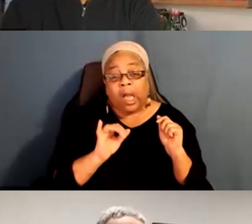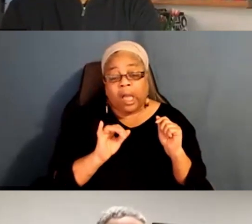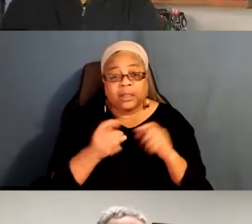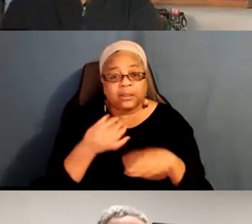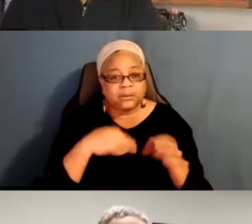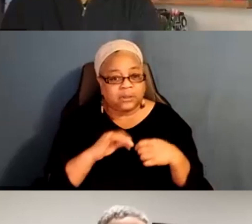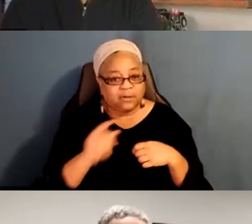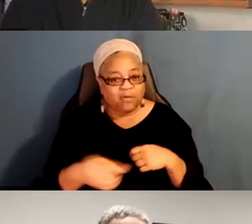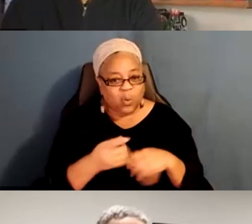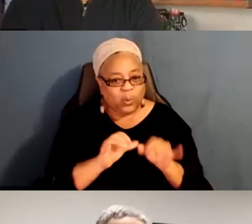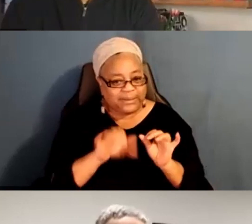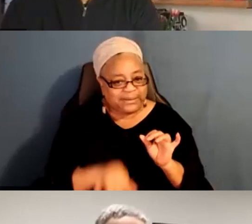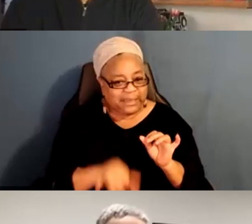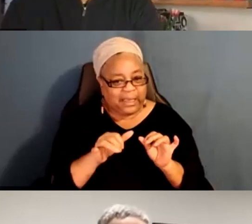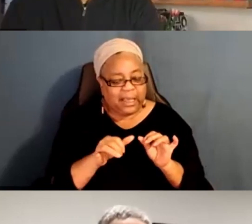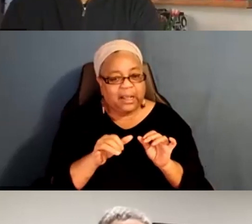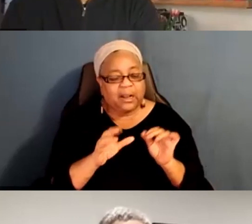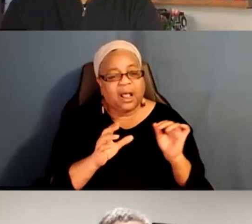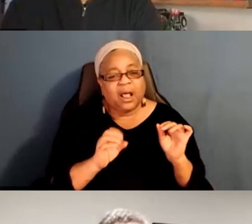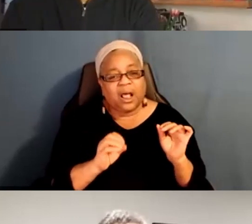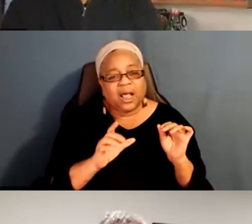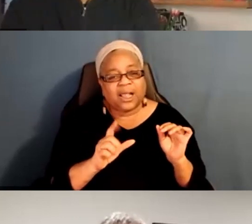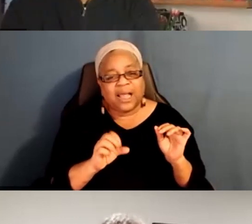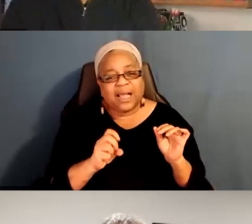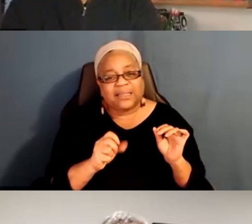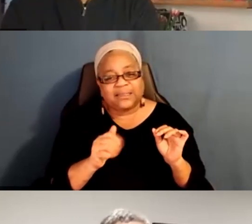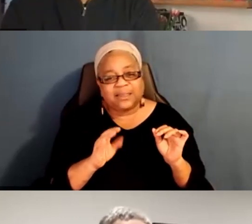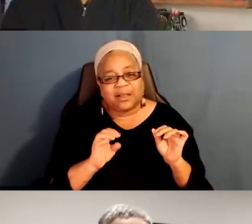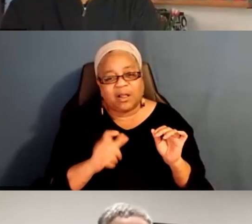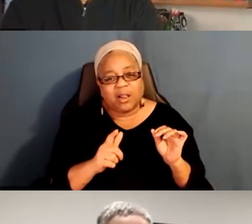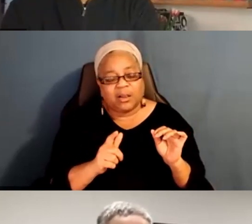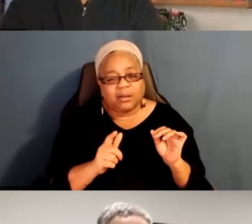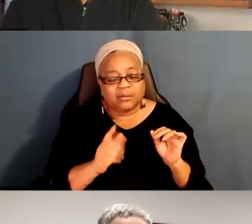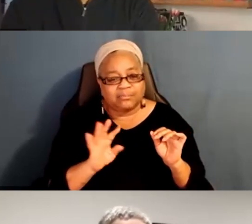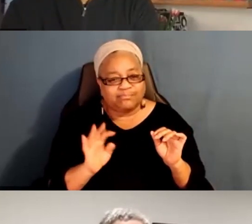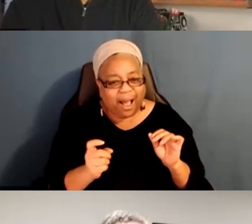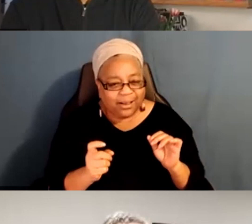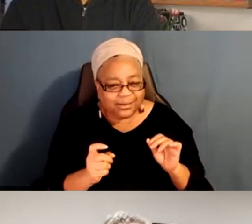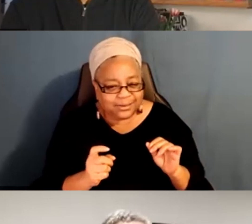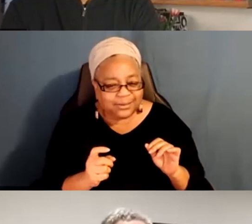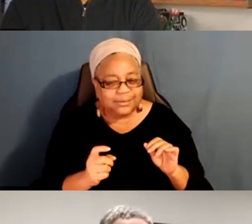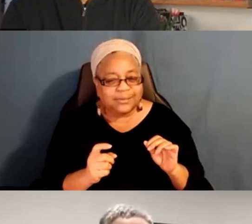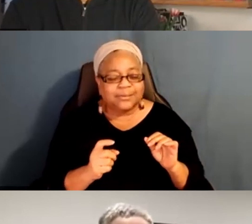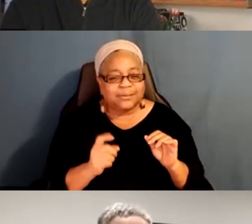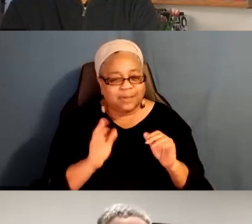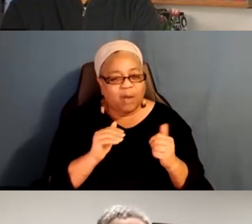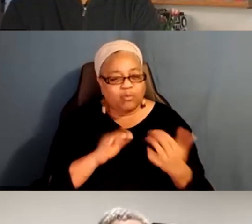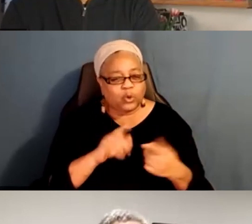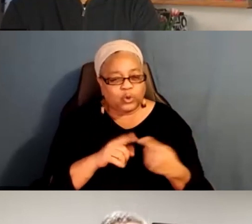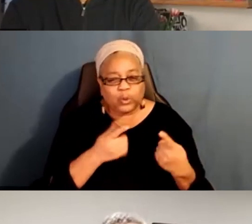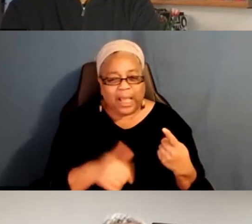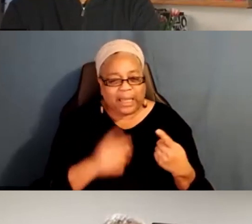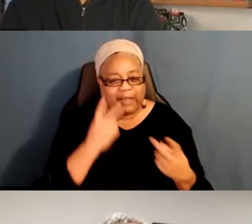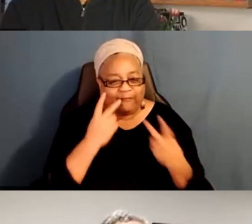staying at, you know, a classical Barthian approach to any kind of visual object. And